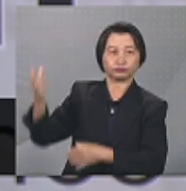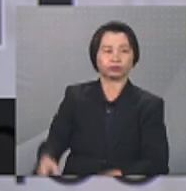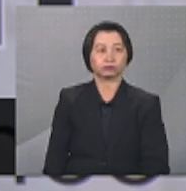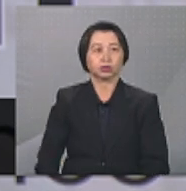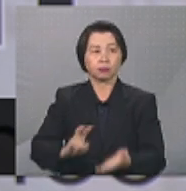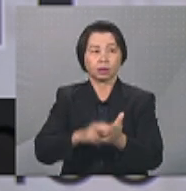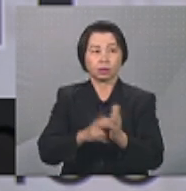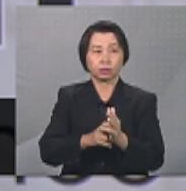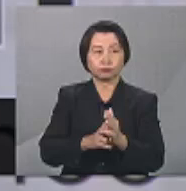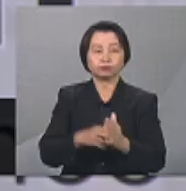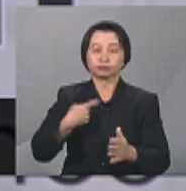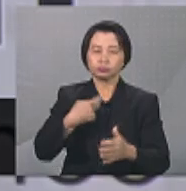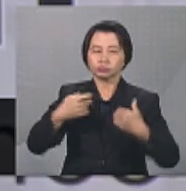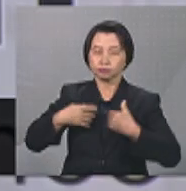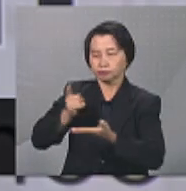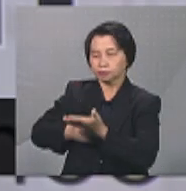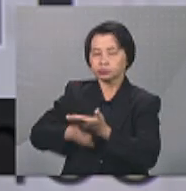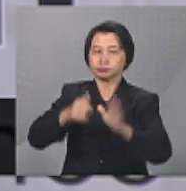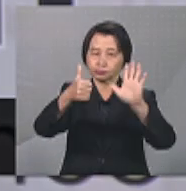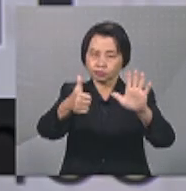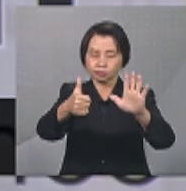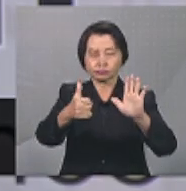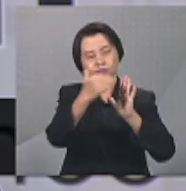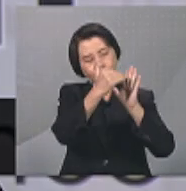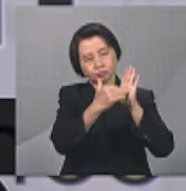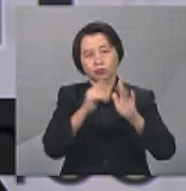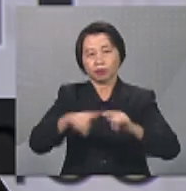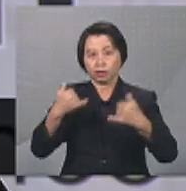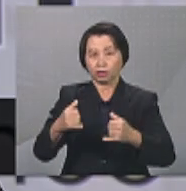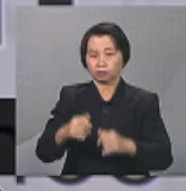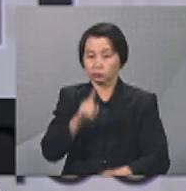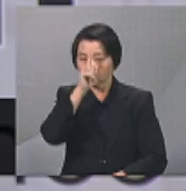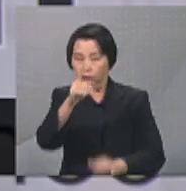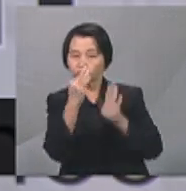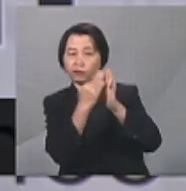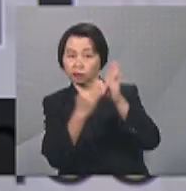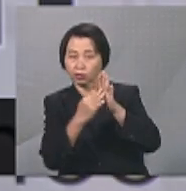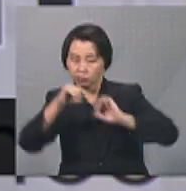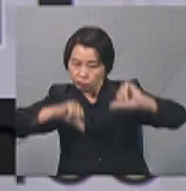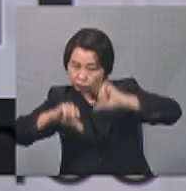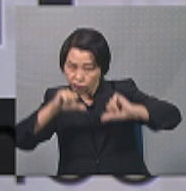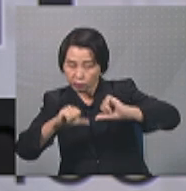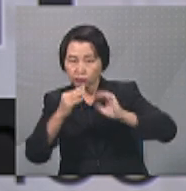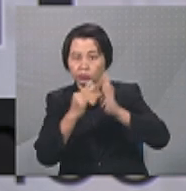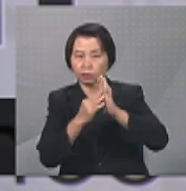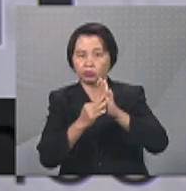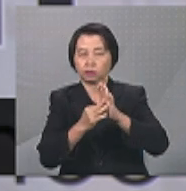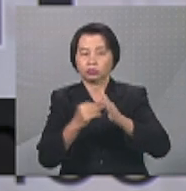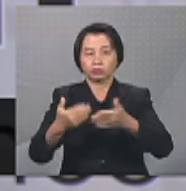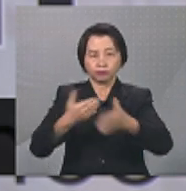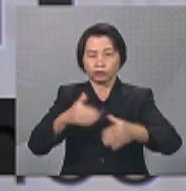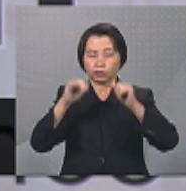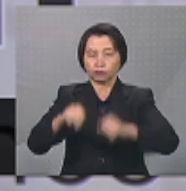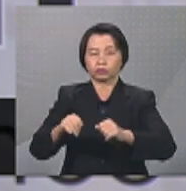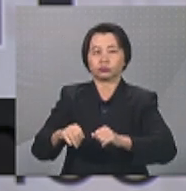discussed this? We discussed the principle, but now we need the facts and science basically behind it before we can